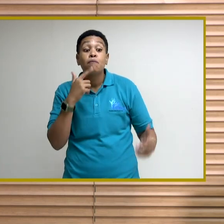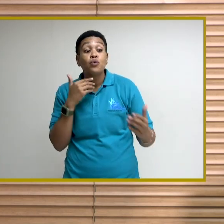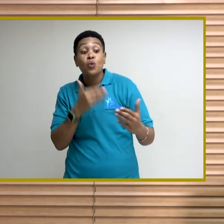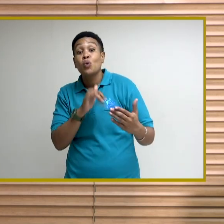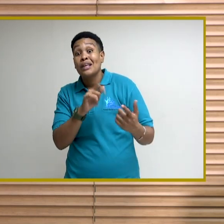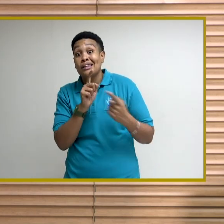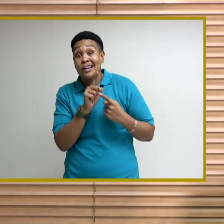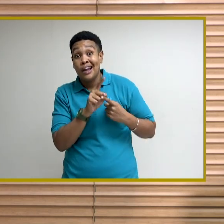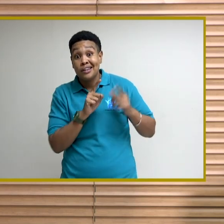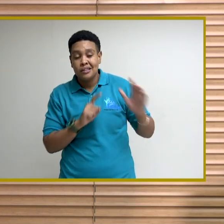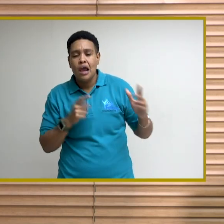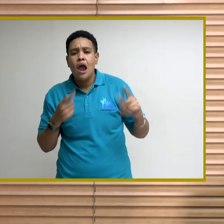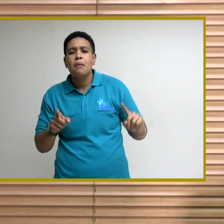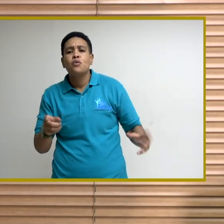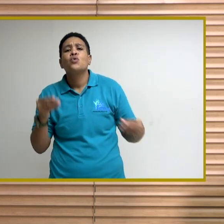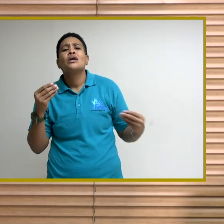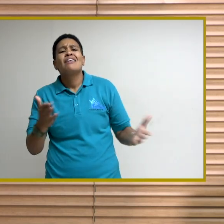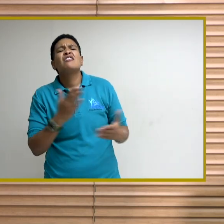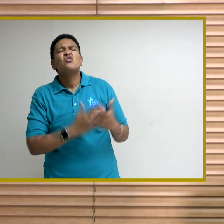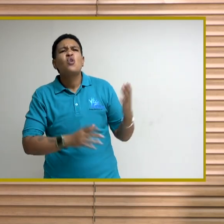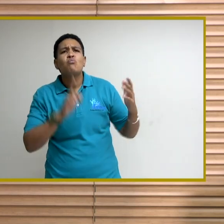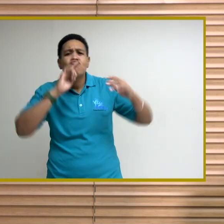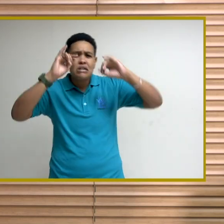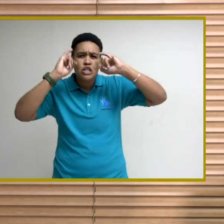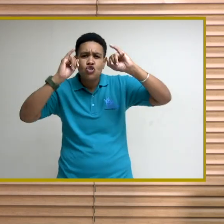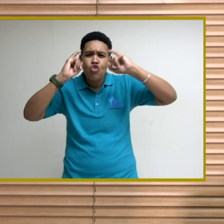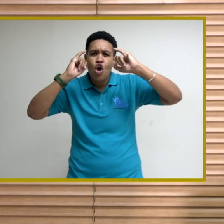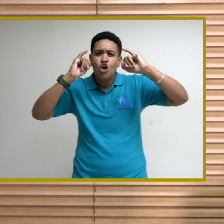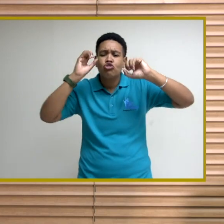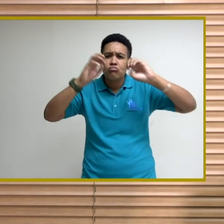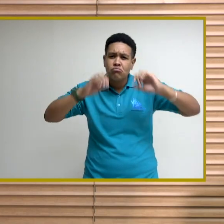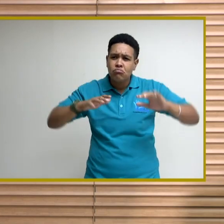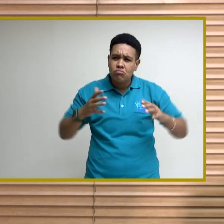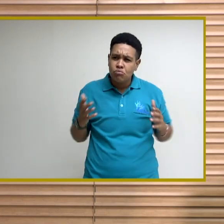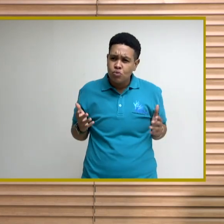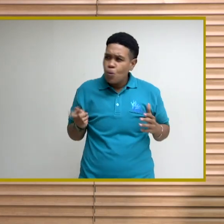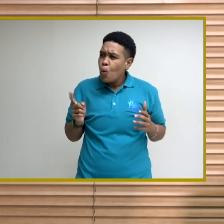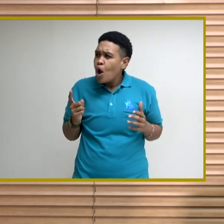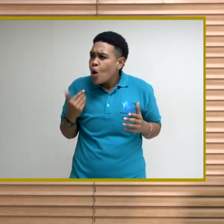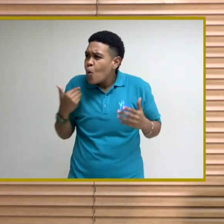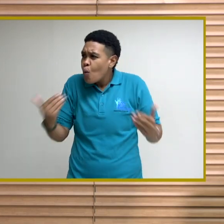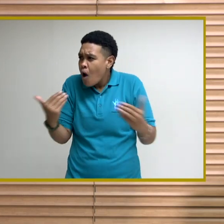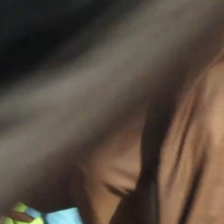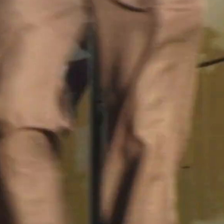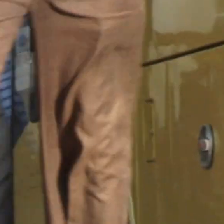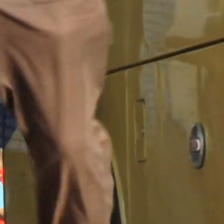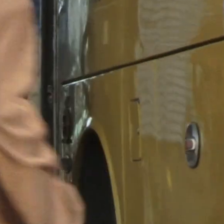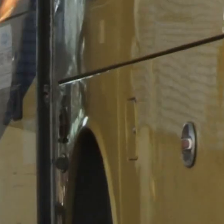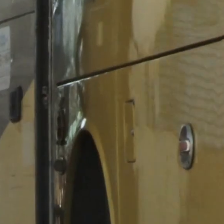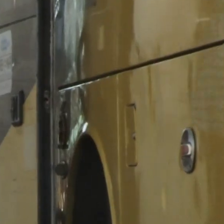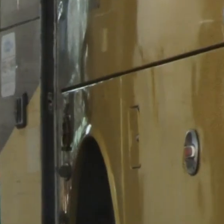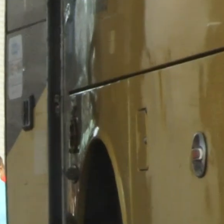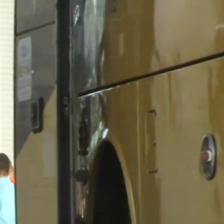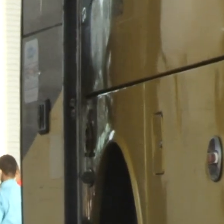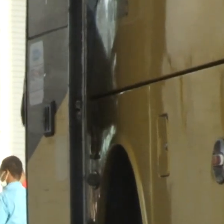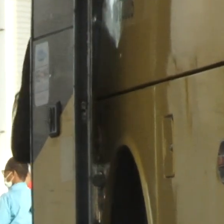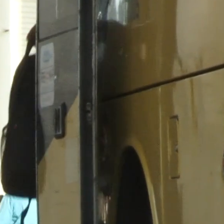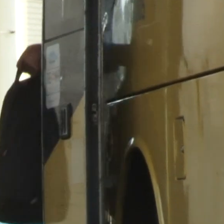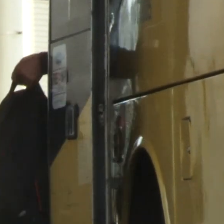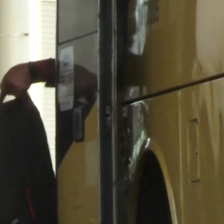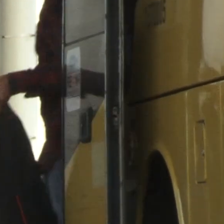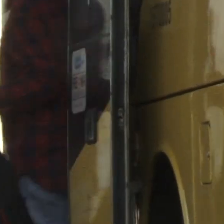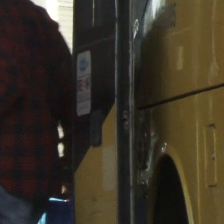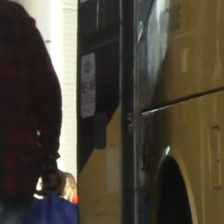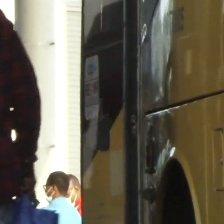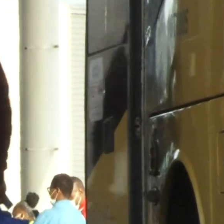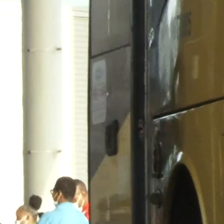that date, and then you are given some instructions as to where to go to get the vaccine. The health minister says he's aware there